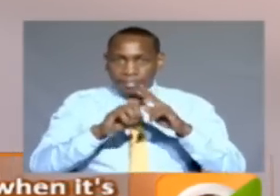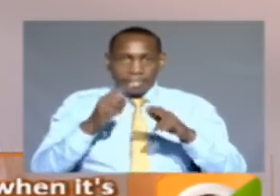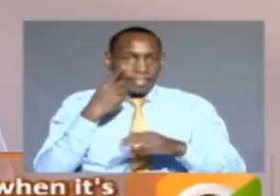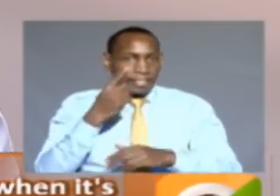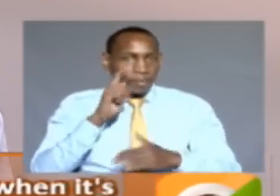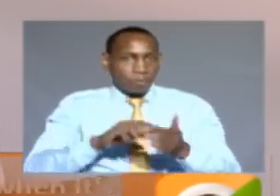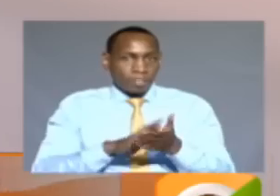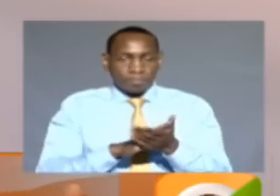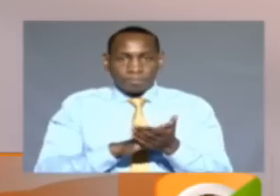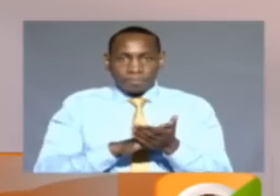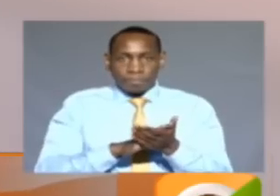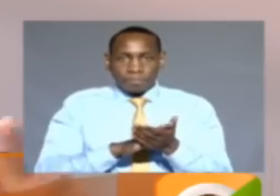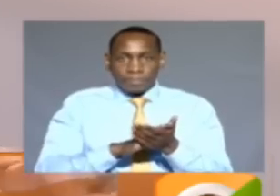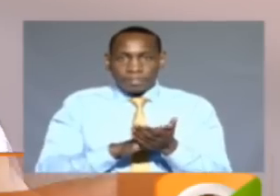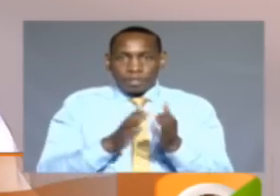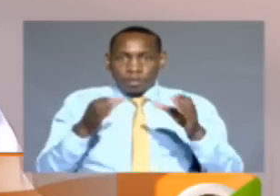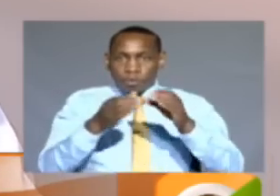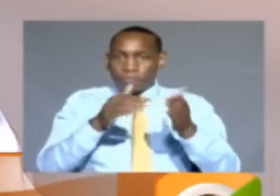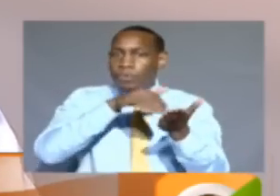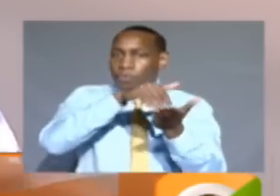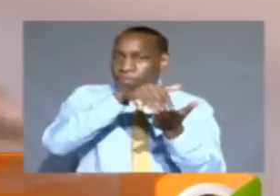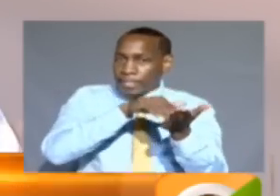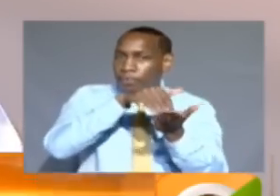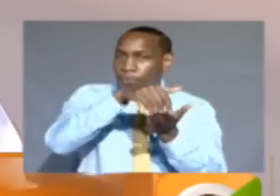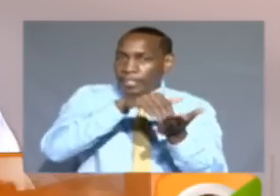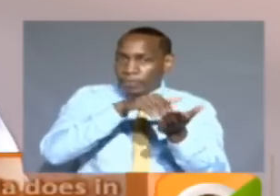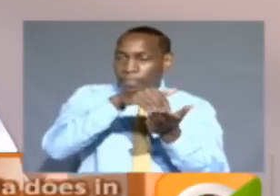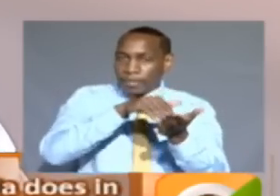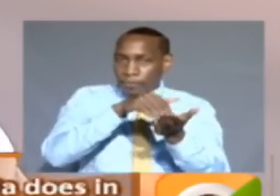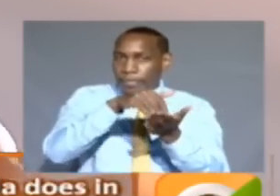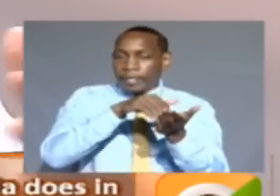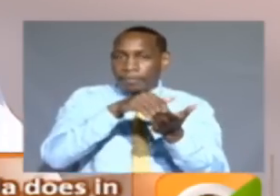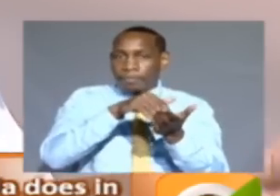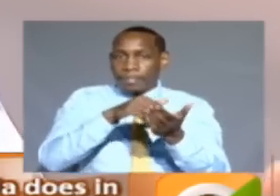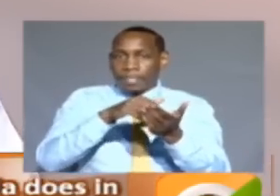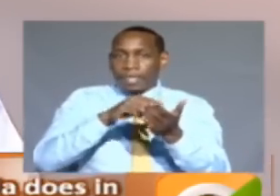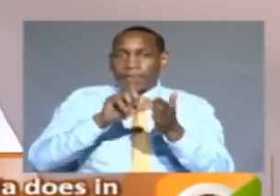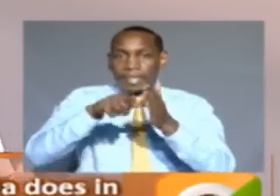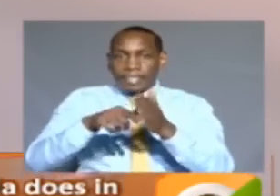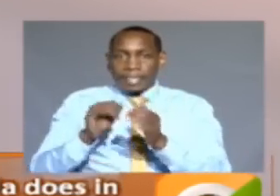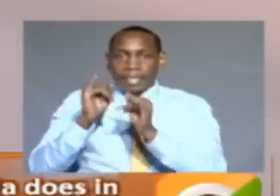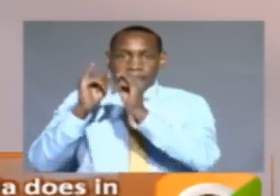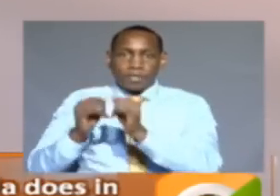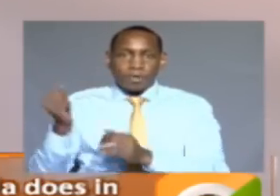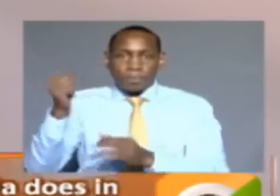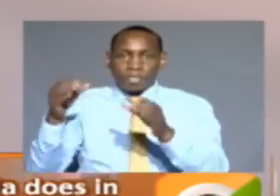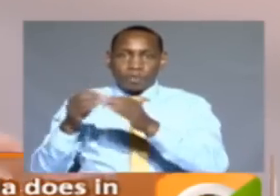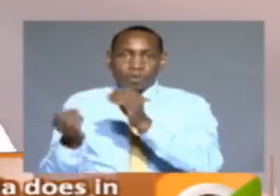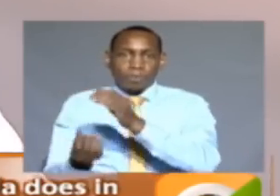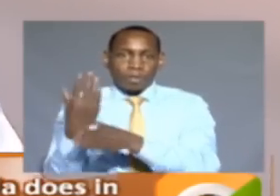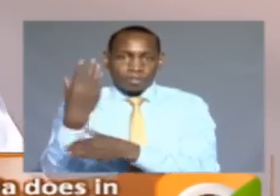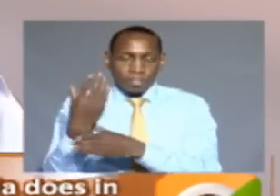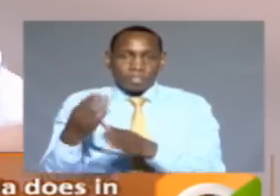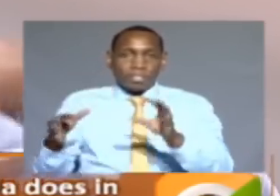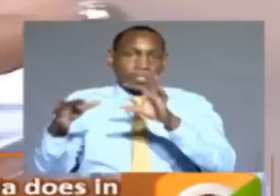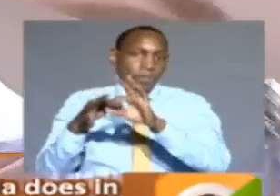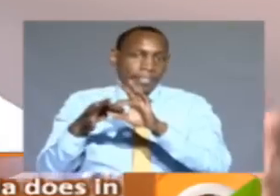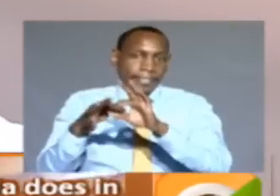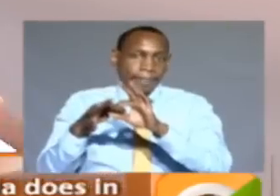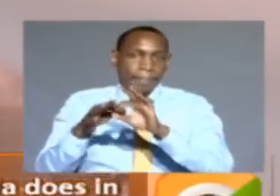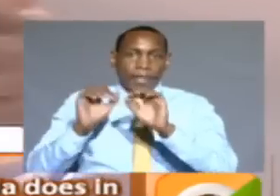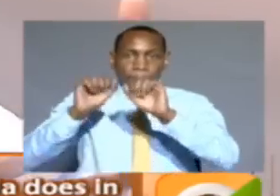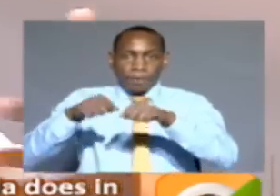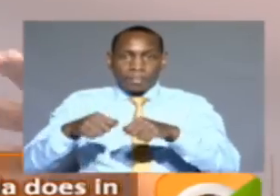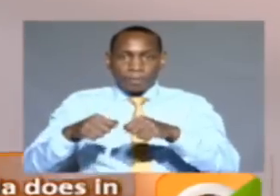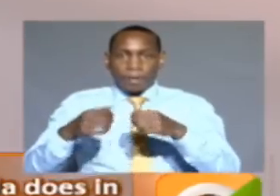center beginning to give way, and before you know it, there is a whole new political constellations coming together so